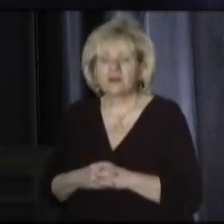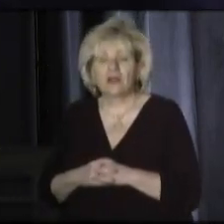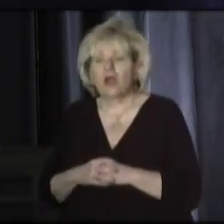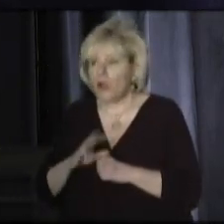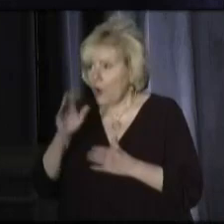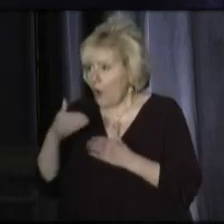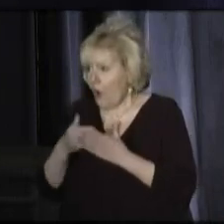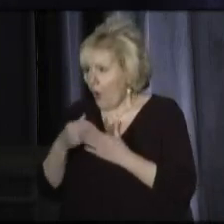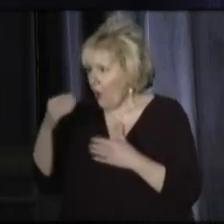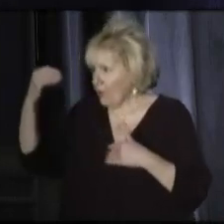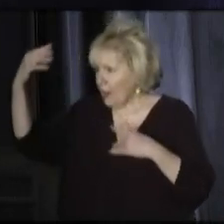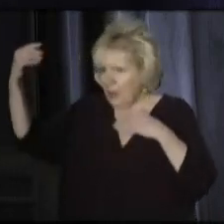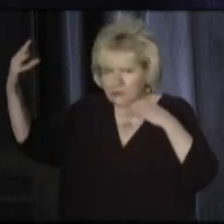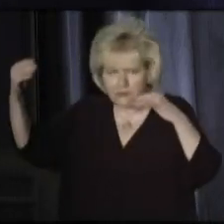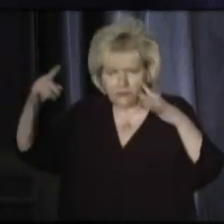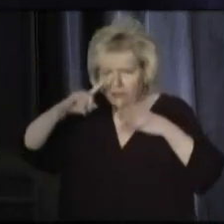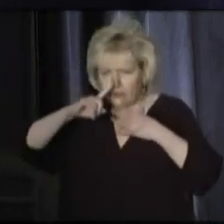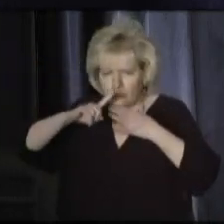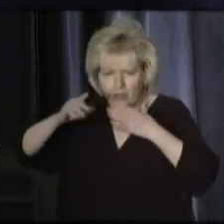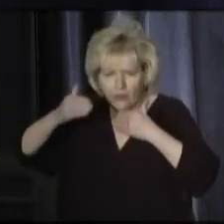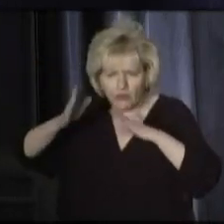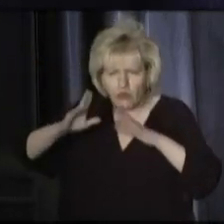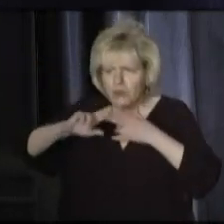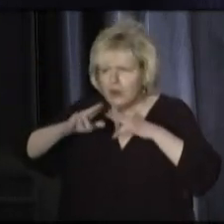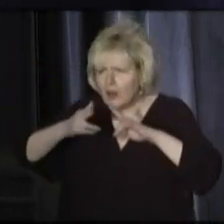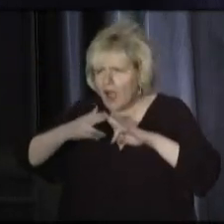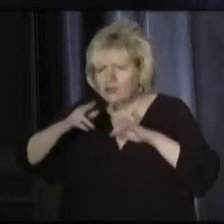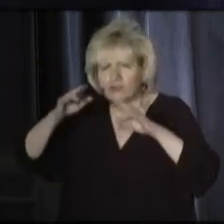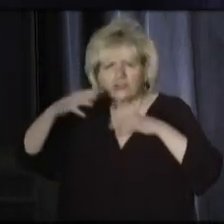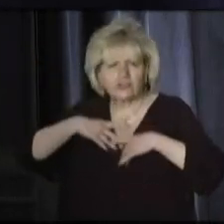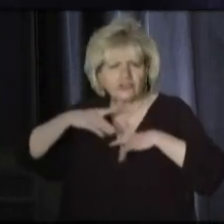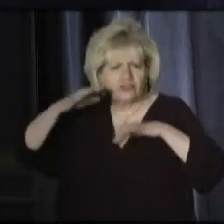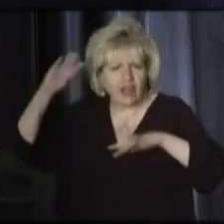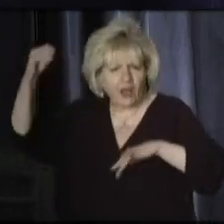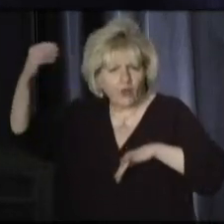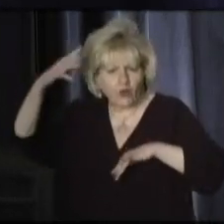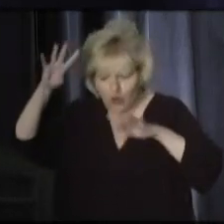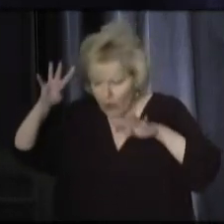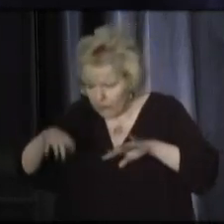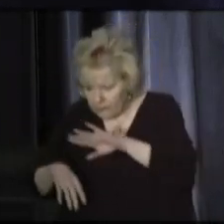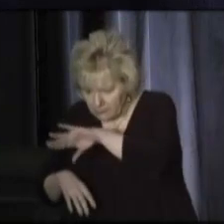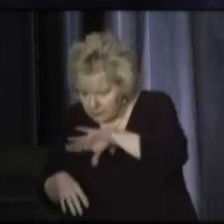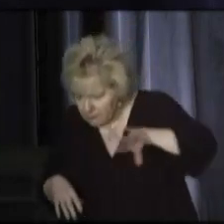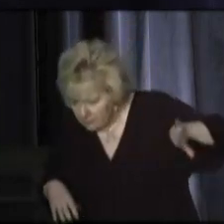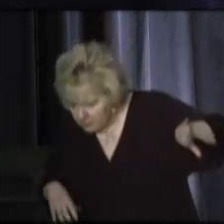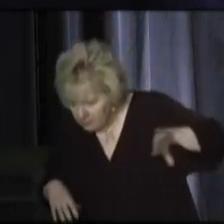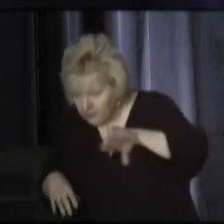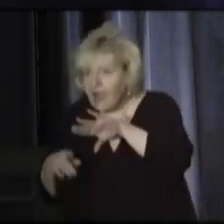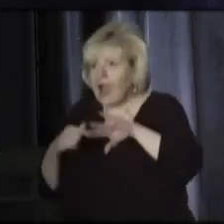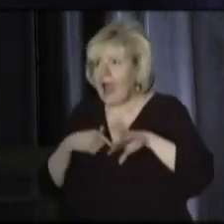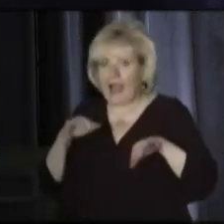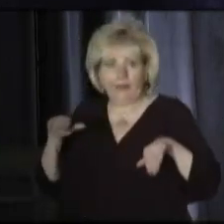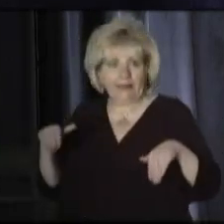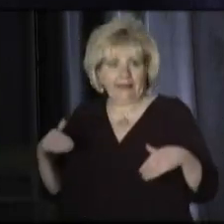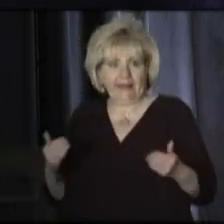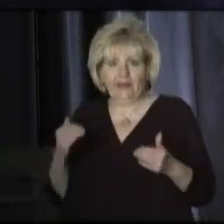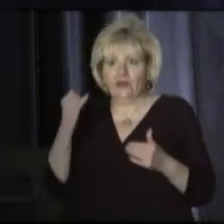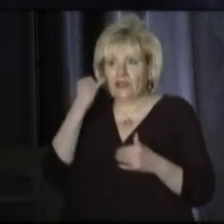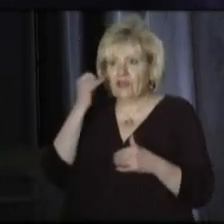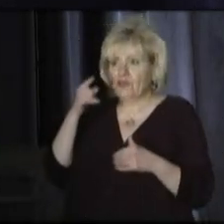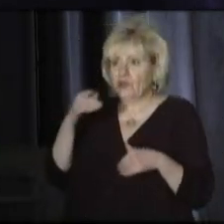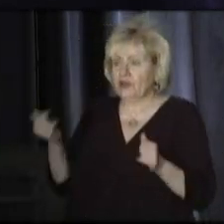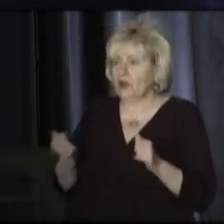from victim to victor, one woman's journey. Newer copies on display at JFK were already being sold with golden